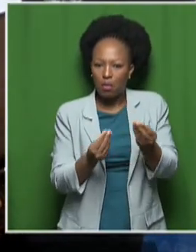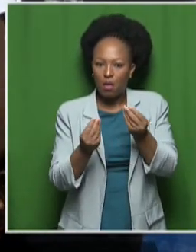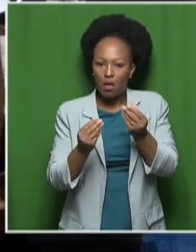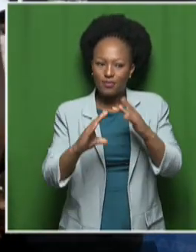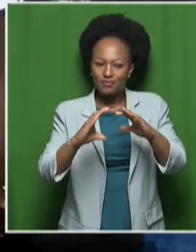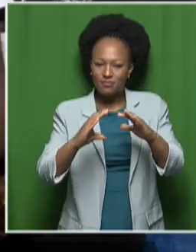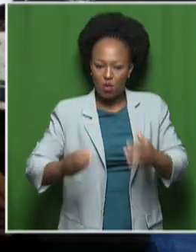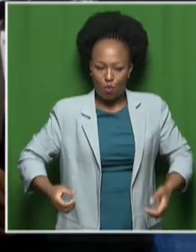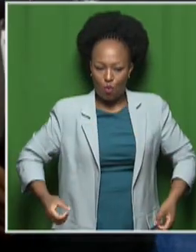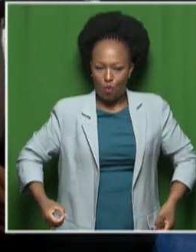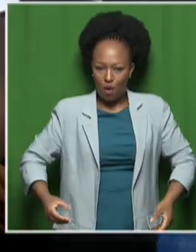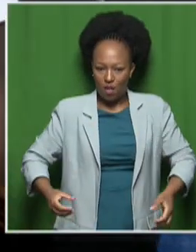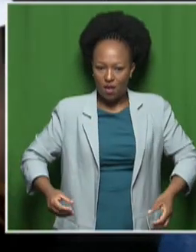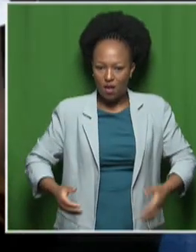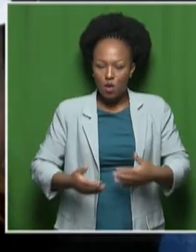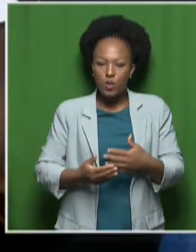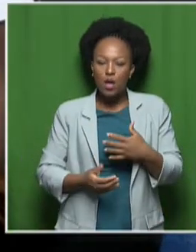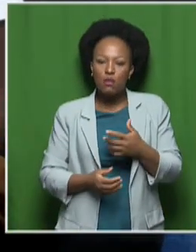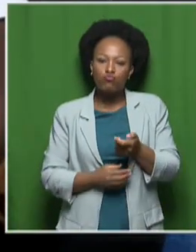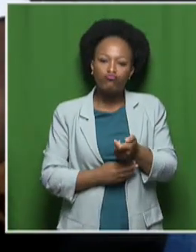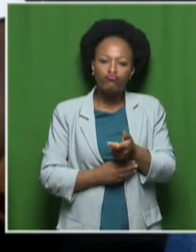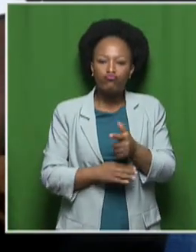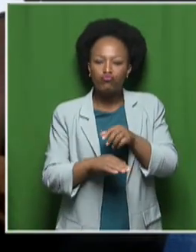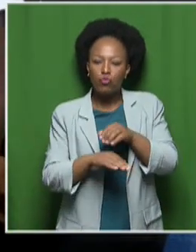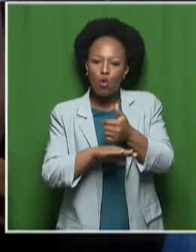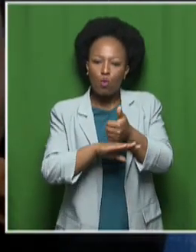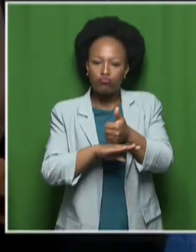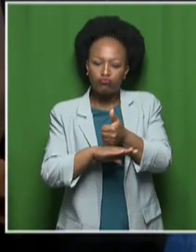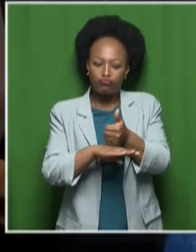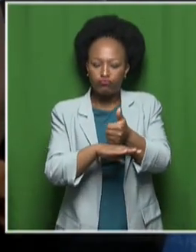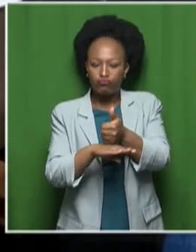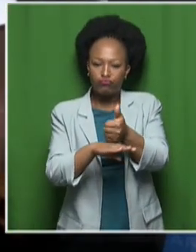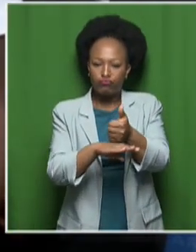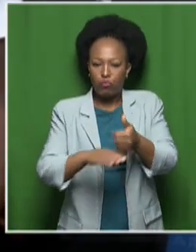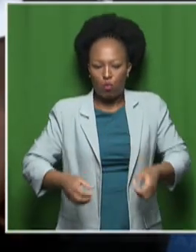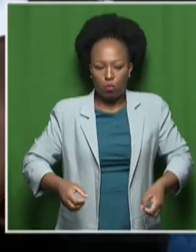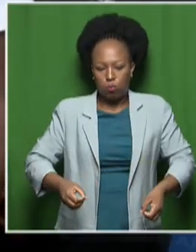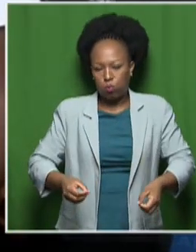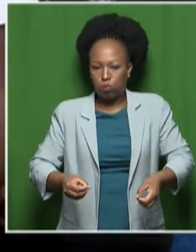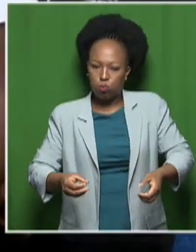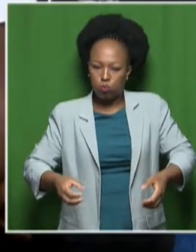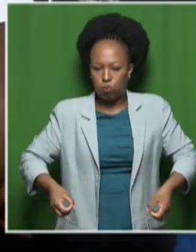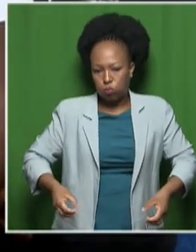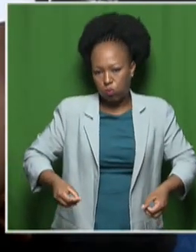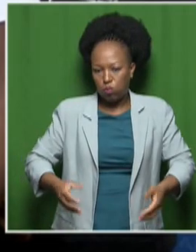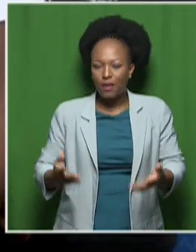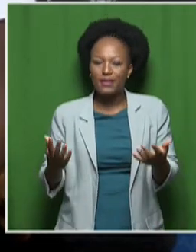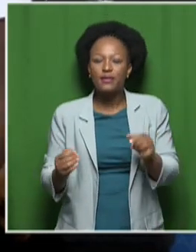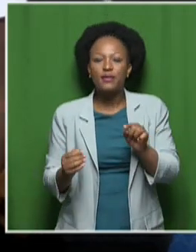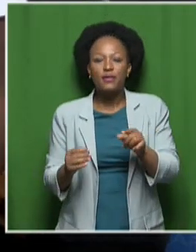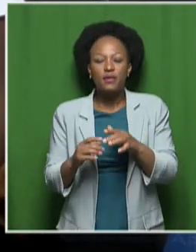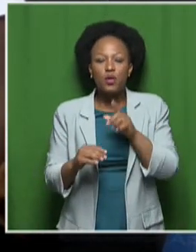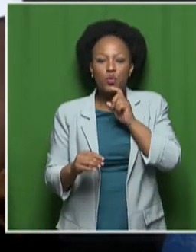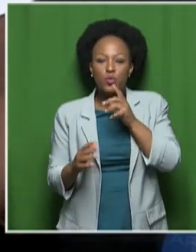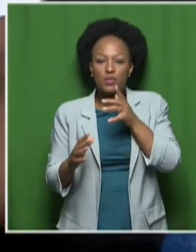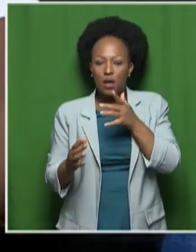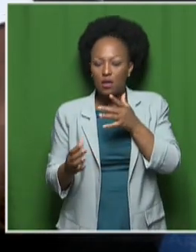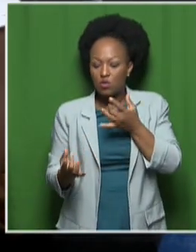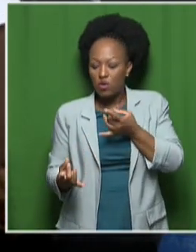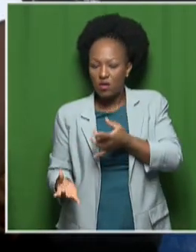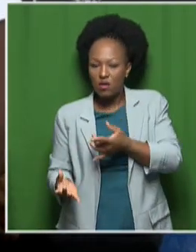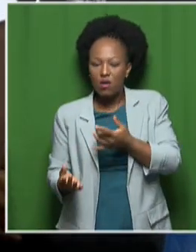wheelchair. So as you can see, you're able to move because there's a communication between the sensor and the wheelchair. So the user is able to communicate with the